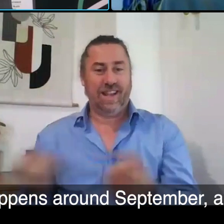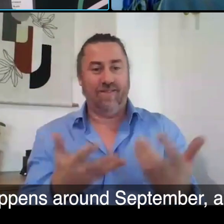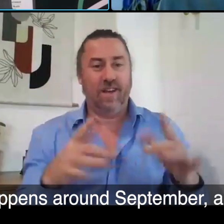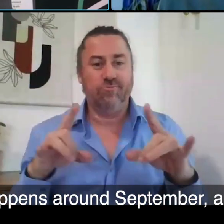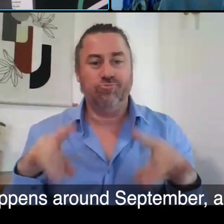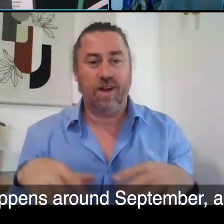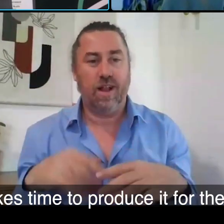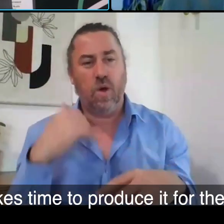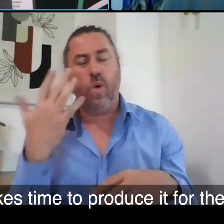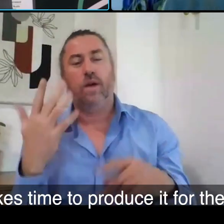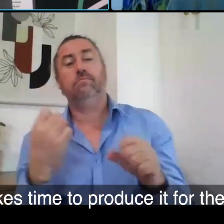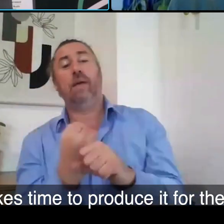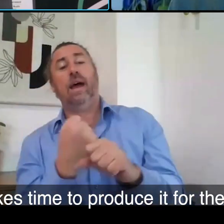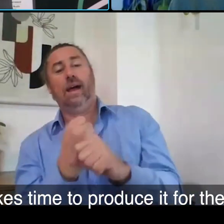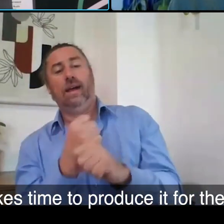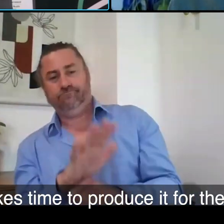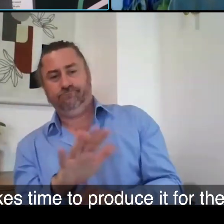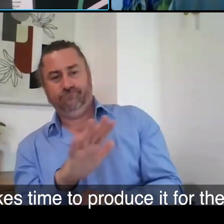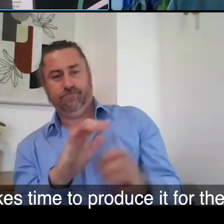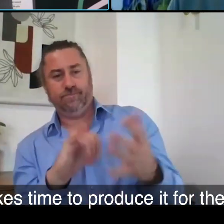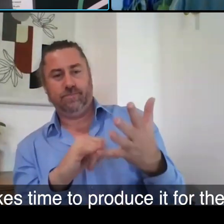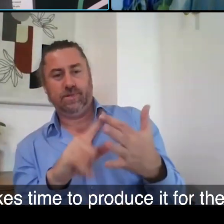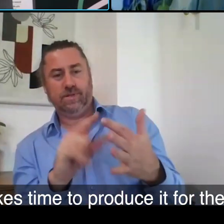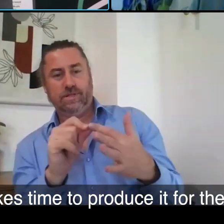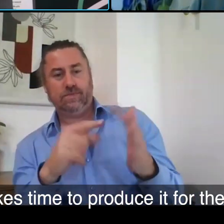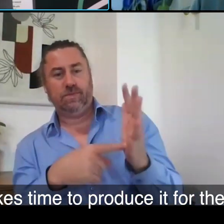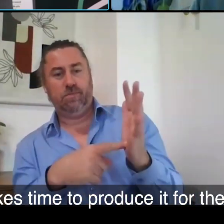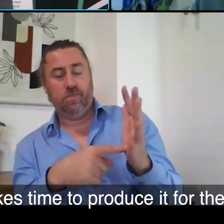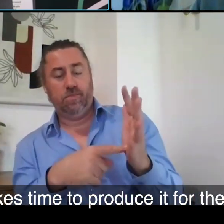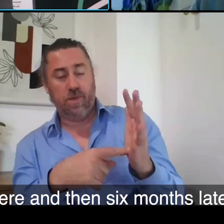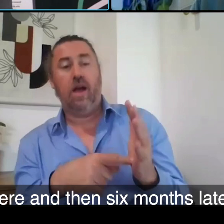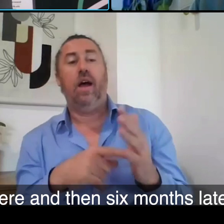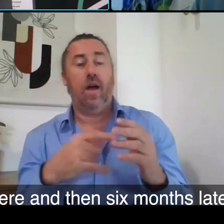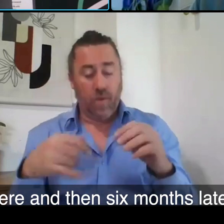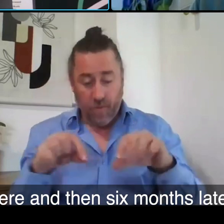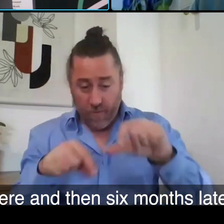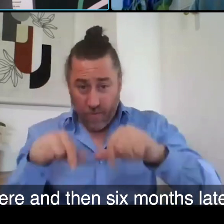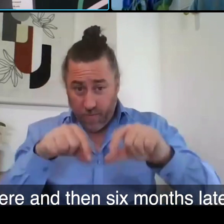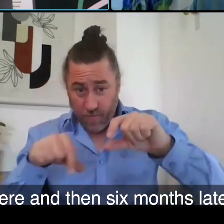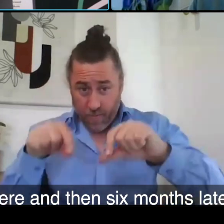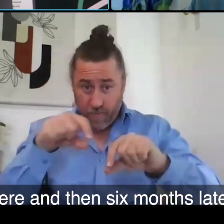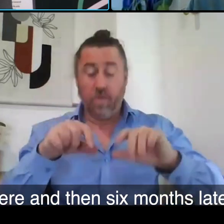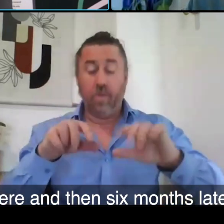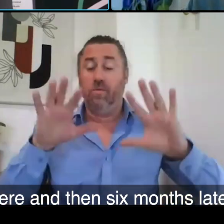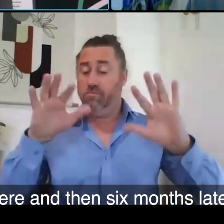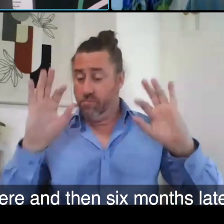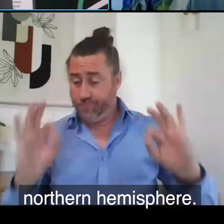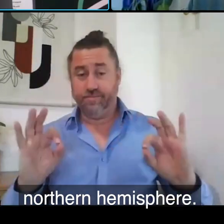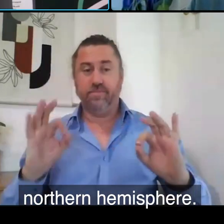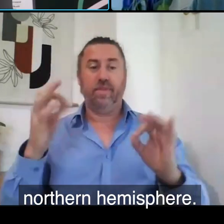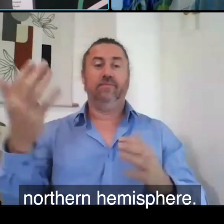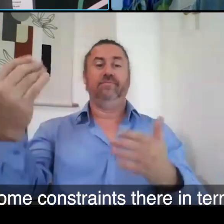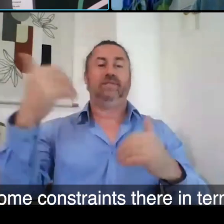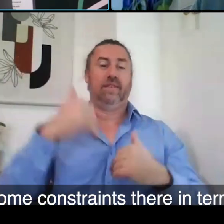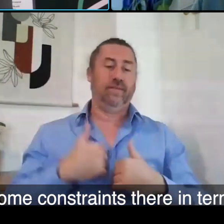around September, and then of course takes time to produce it for the Southern Hemisphere, and then 6 months later for the